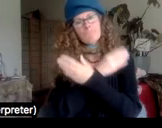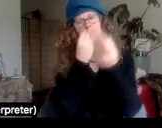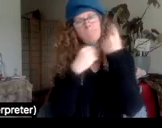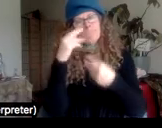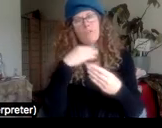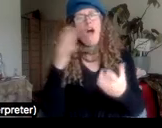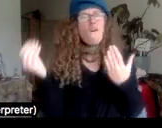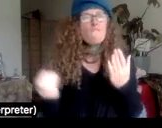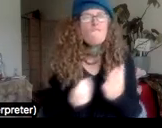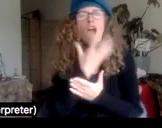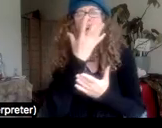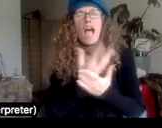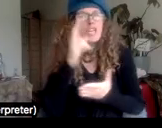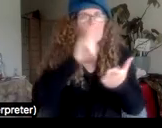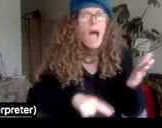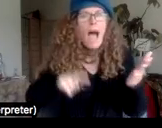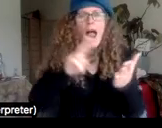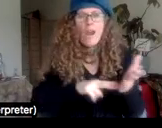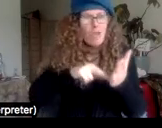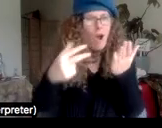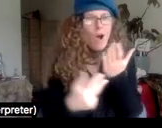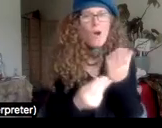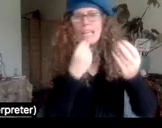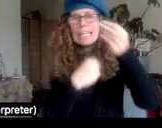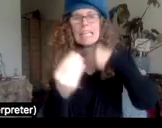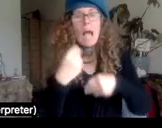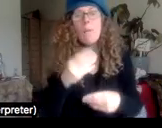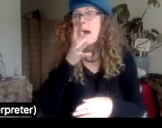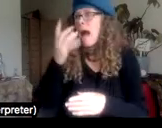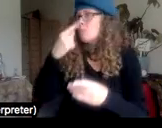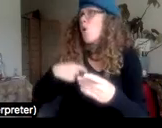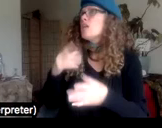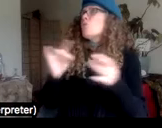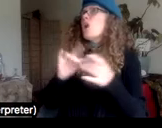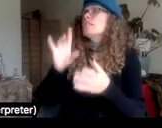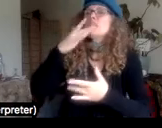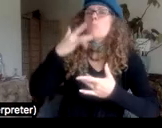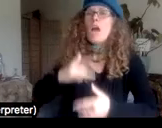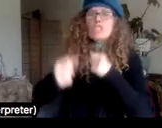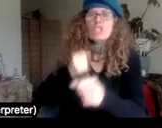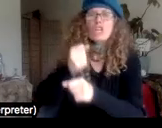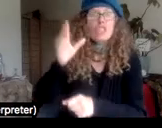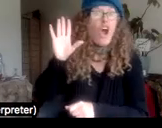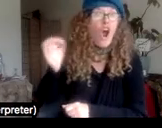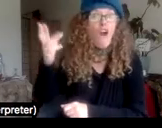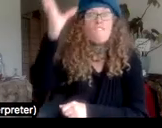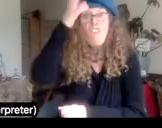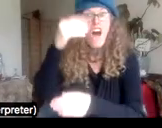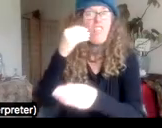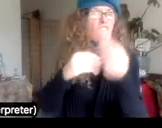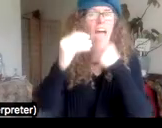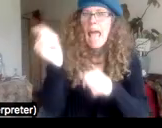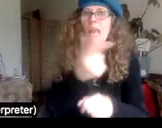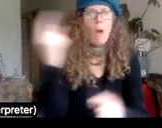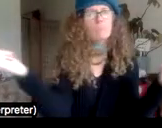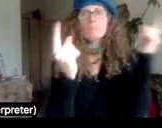toast. My mother told us stories about the Depression years when her father fed anyone who wandered through their farm